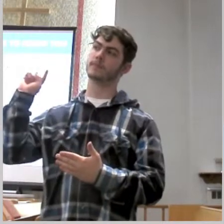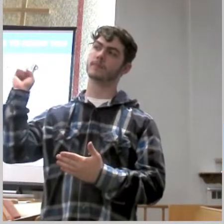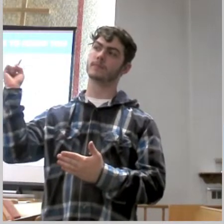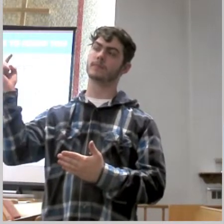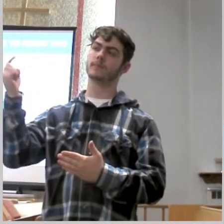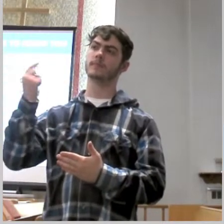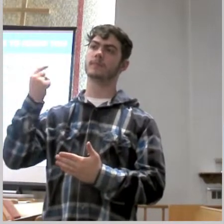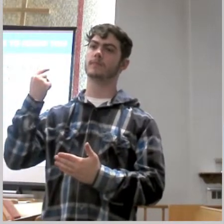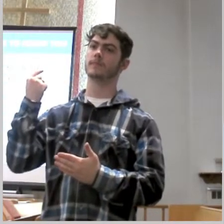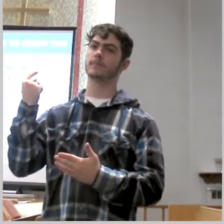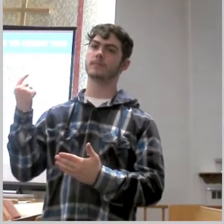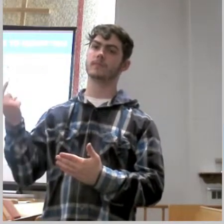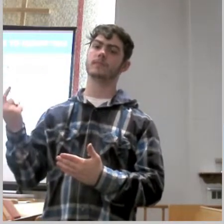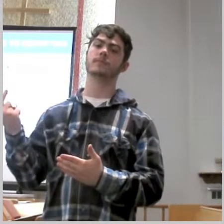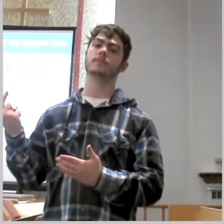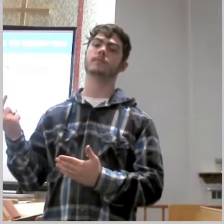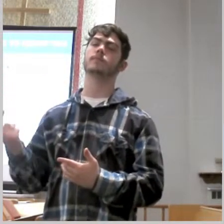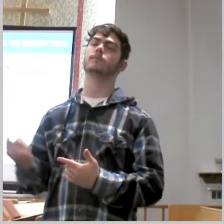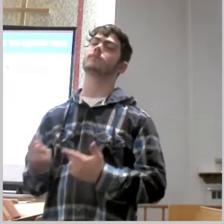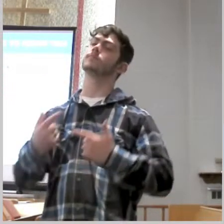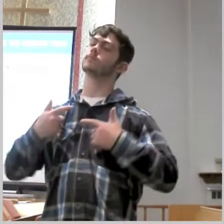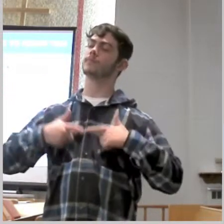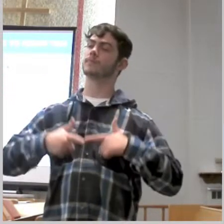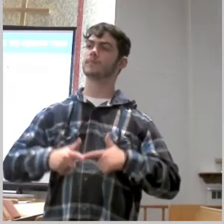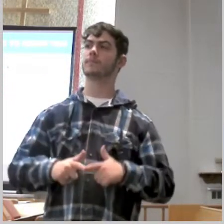live in you.